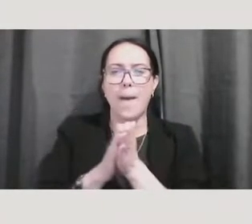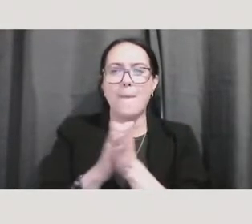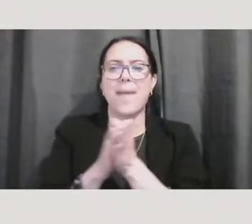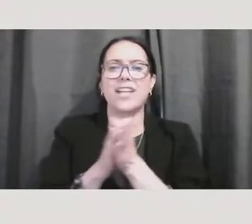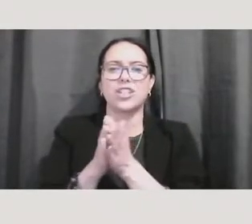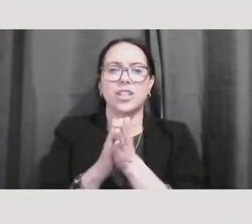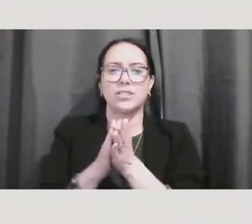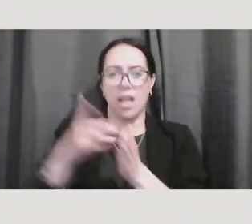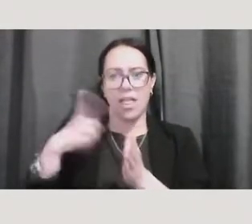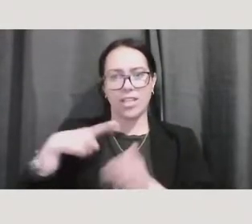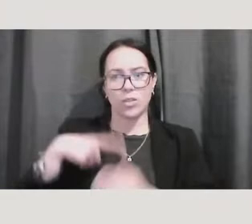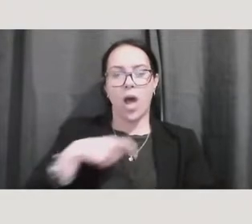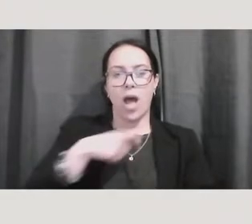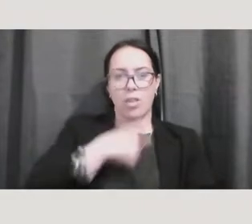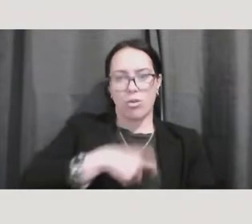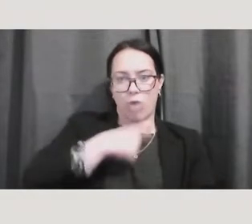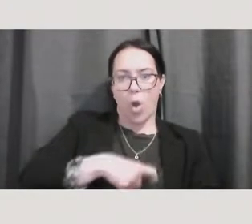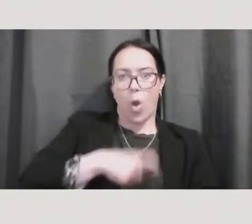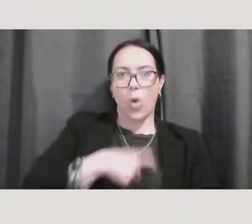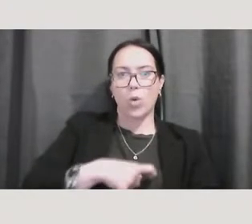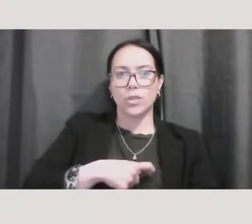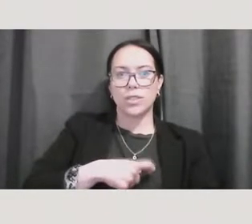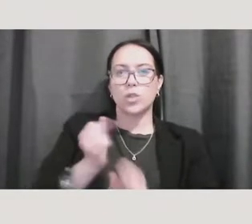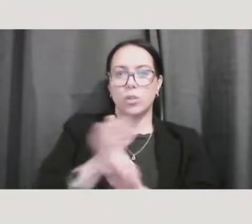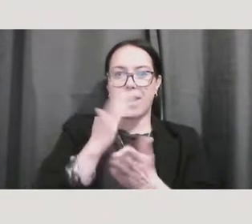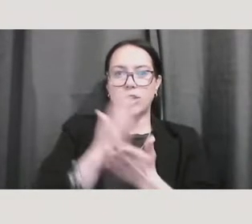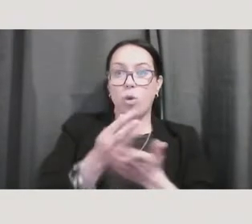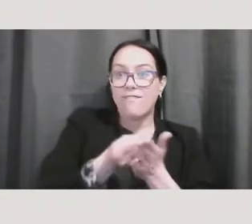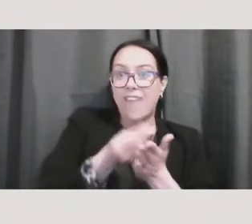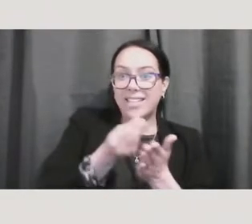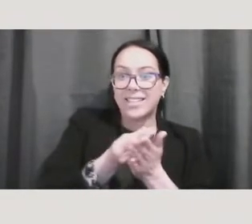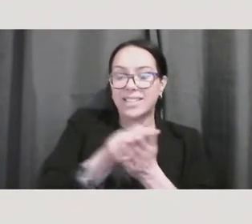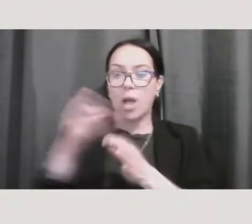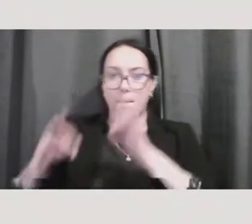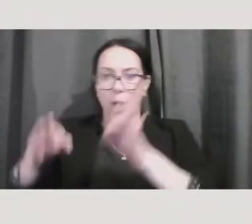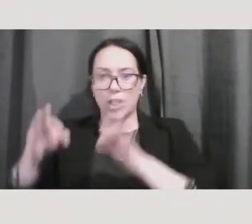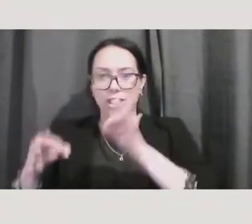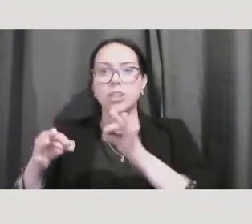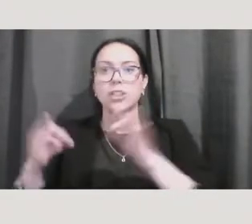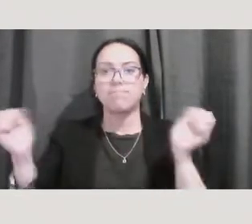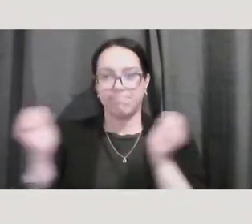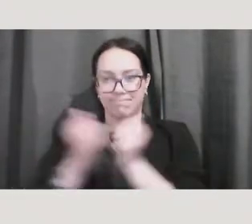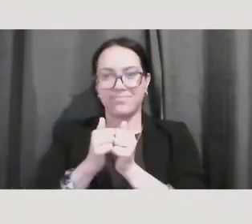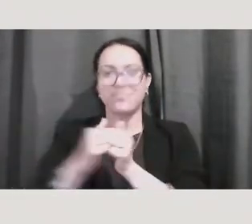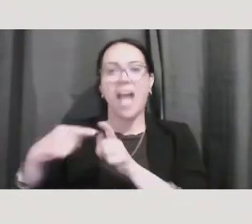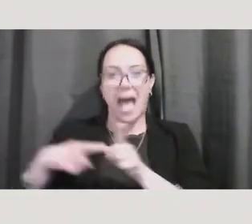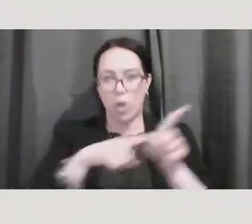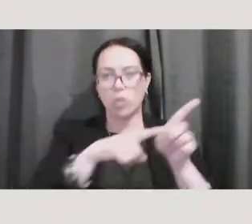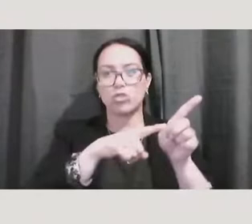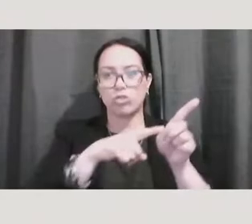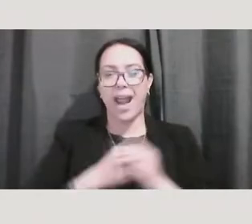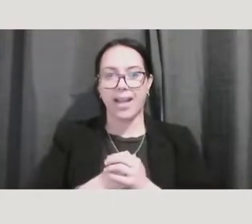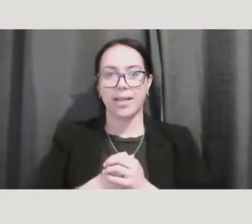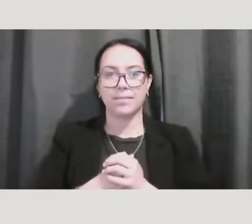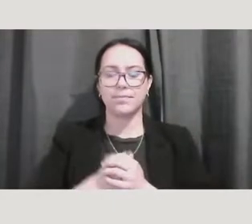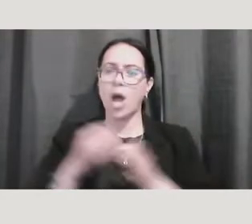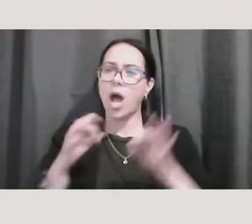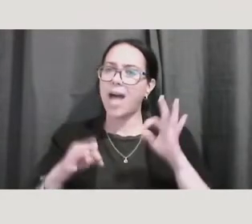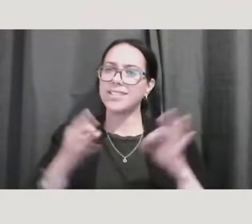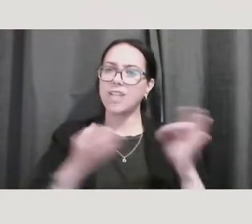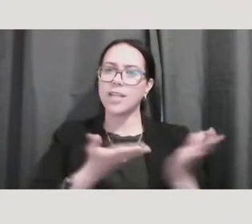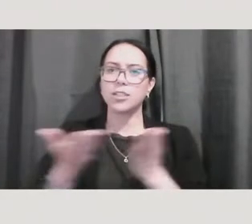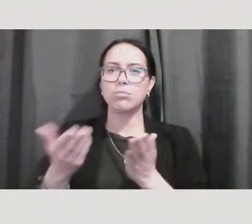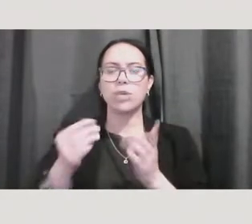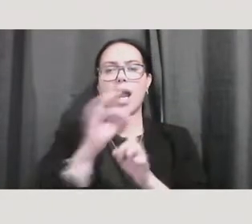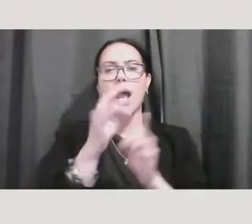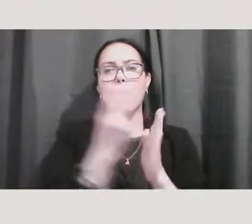the politicians are on track and I've decided to bring poetry to